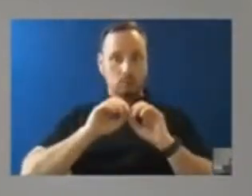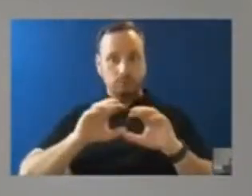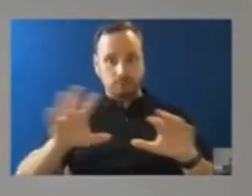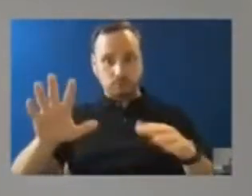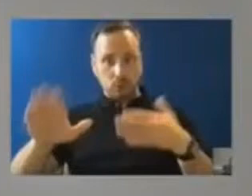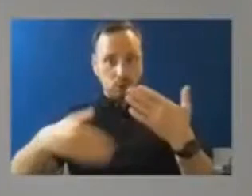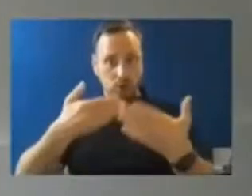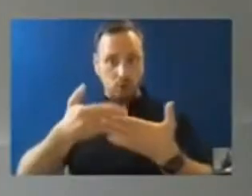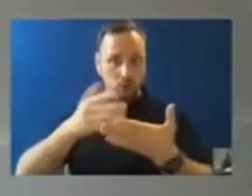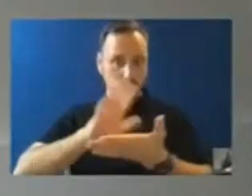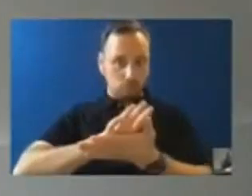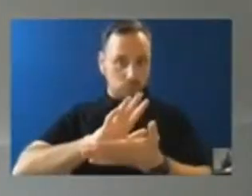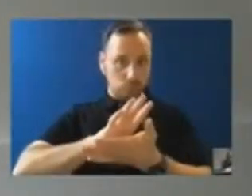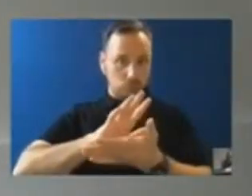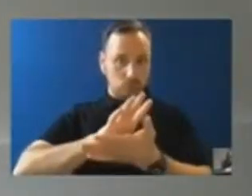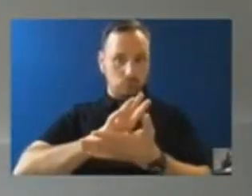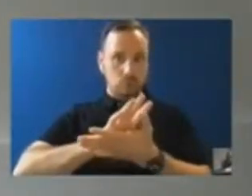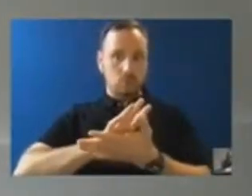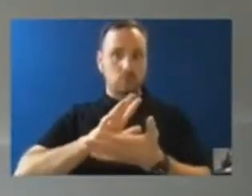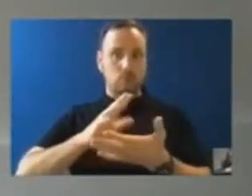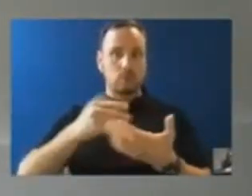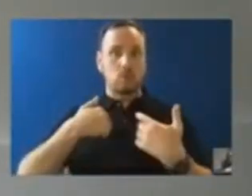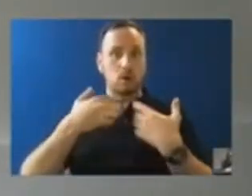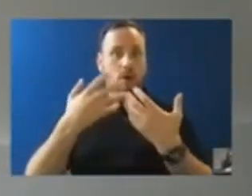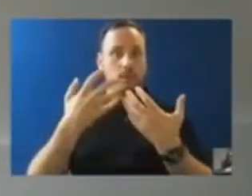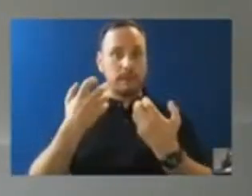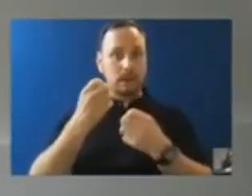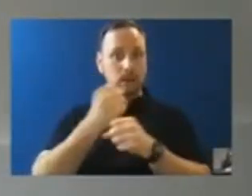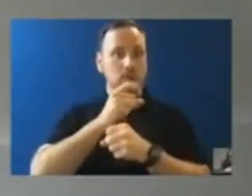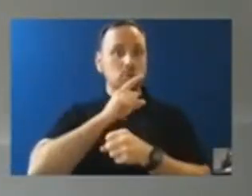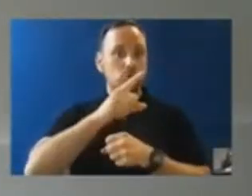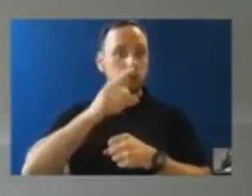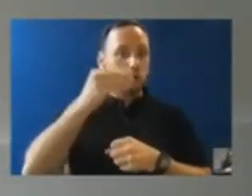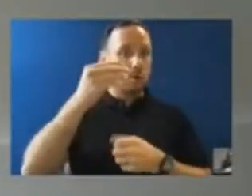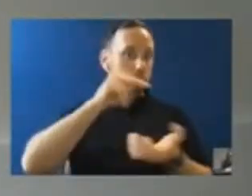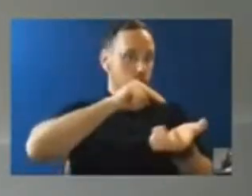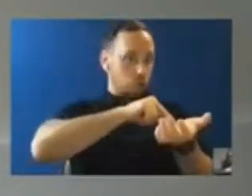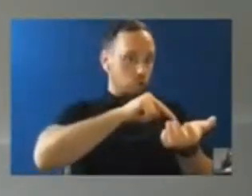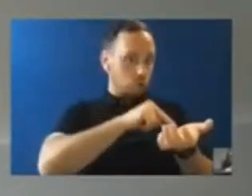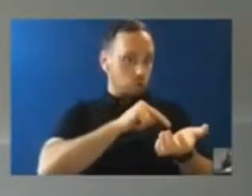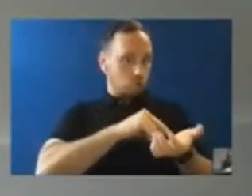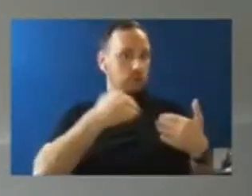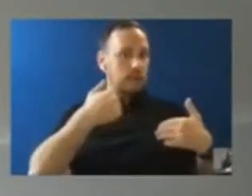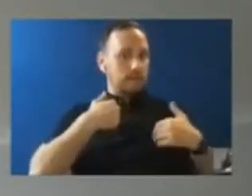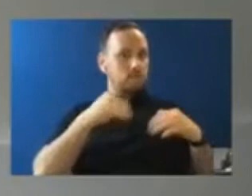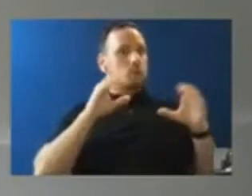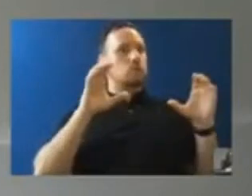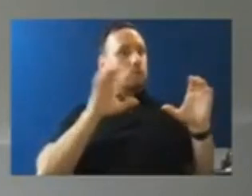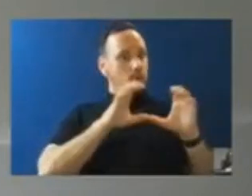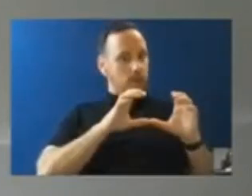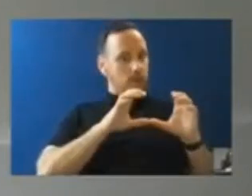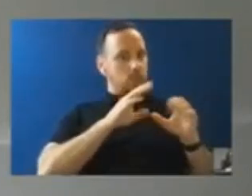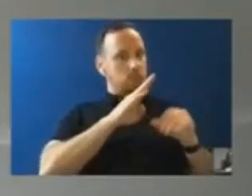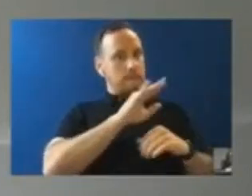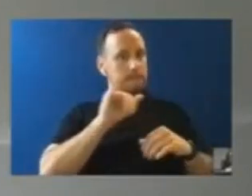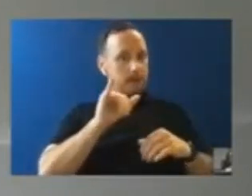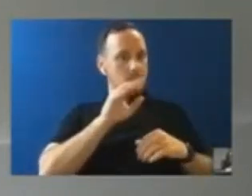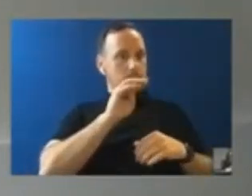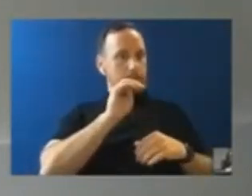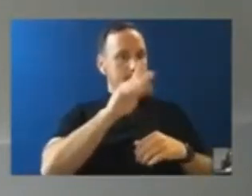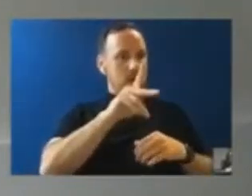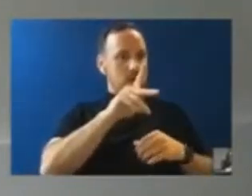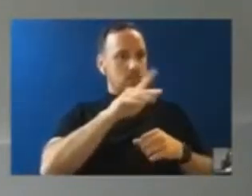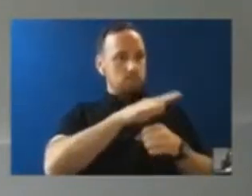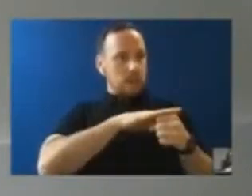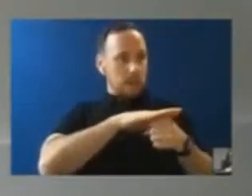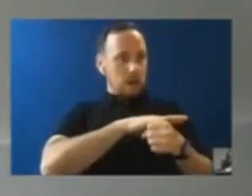sure we understand that our certified nurses through our Mecklenburg County Health Department, we are about 36 vacancies